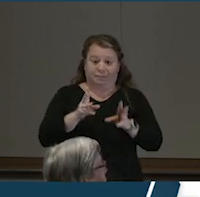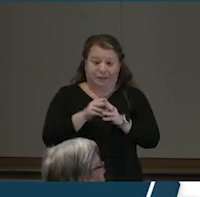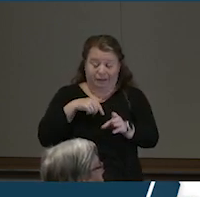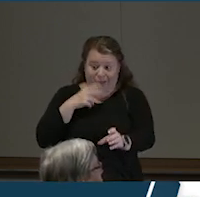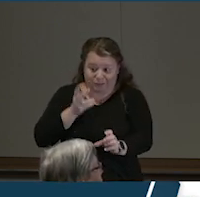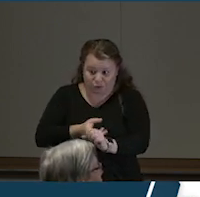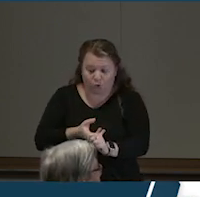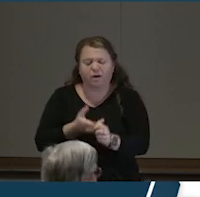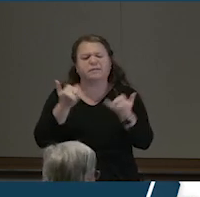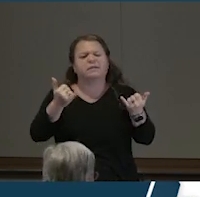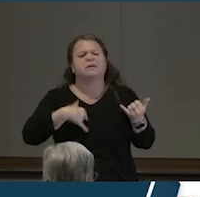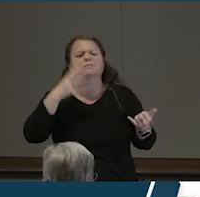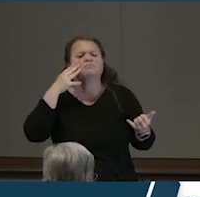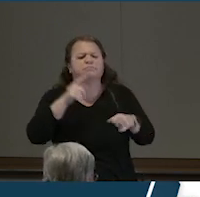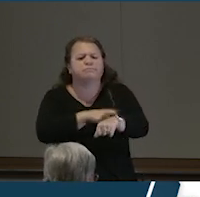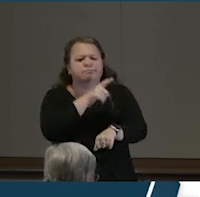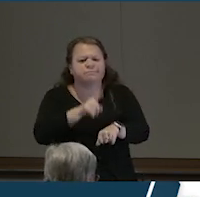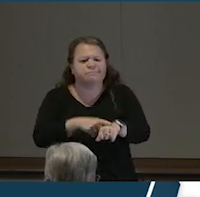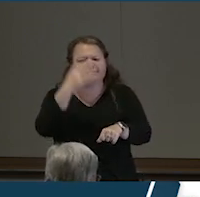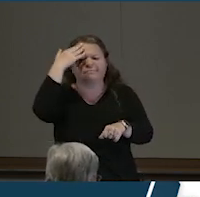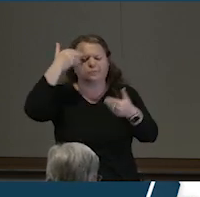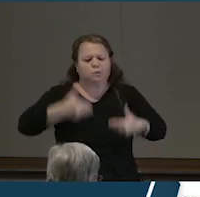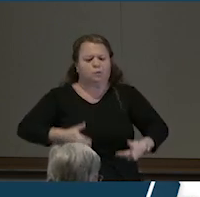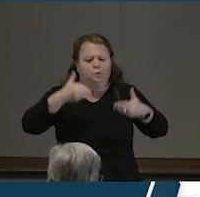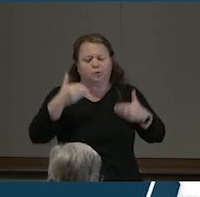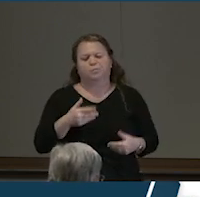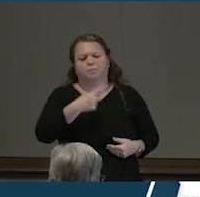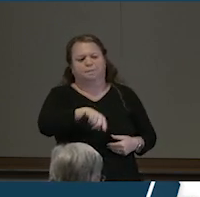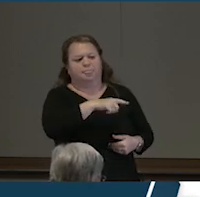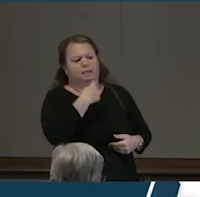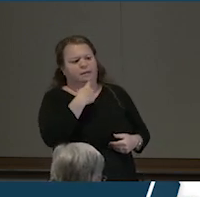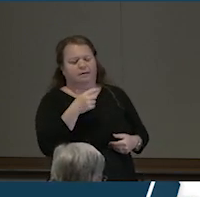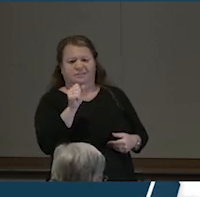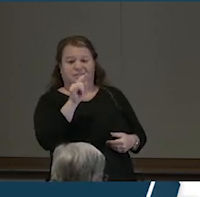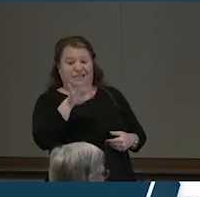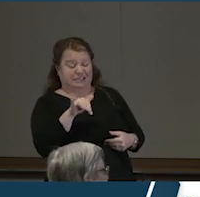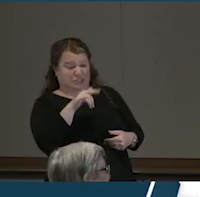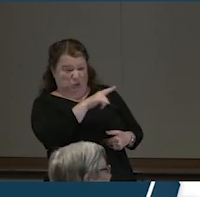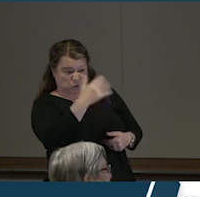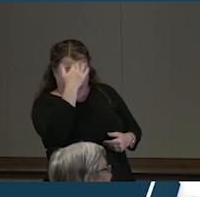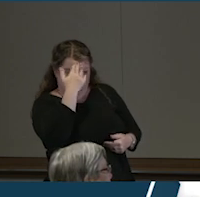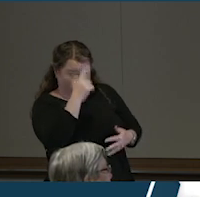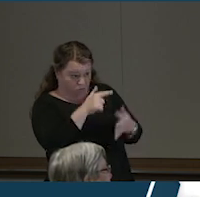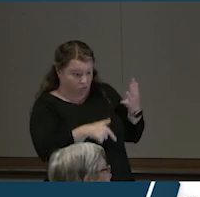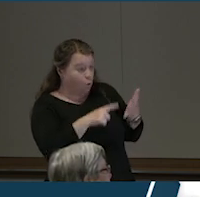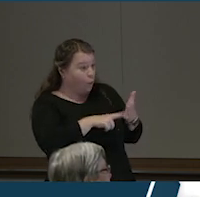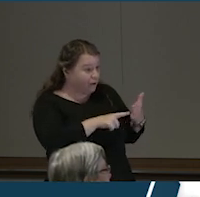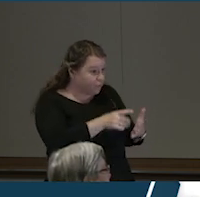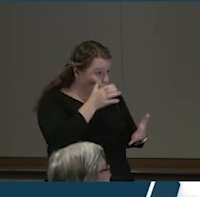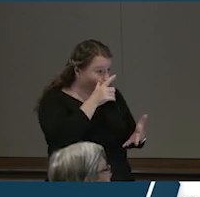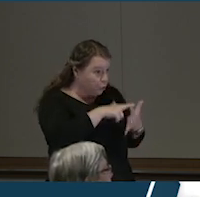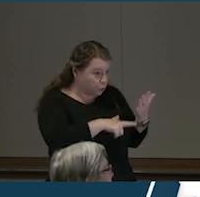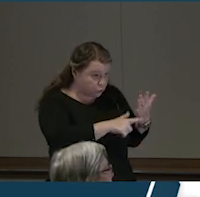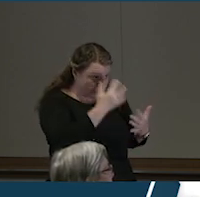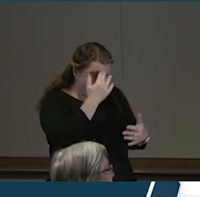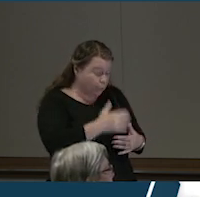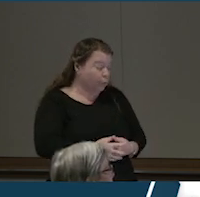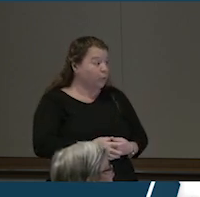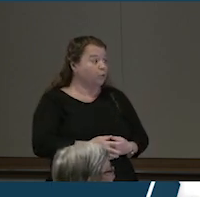that I've been doing it a while and they kind of know me, so they'll say, Stacy, do you know about this? Do you know, what have you heard?